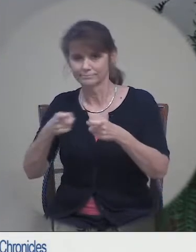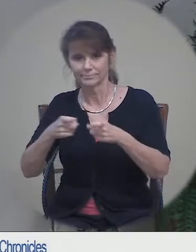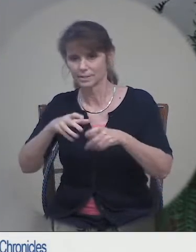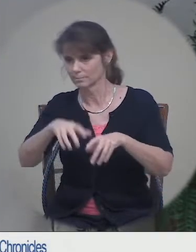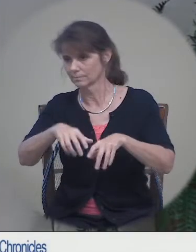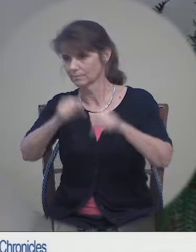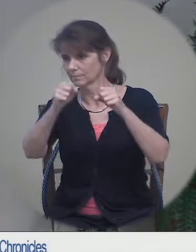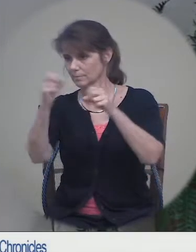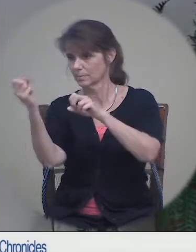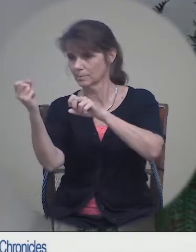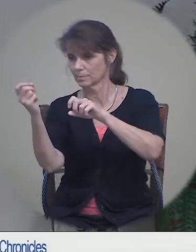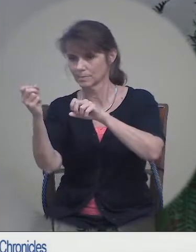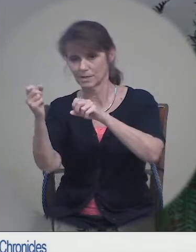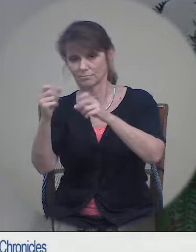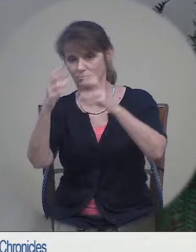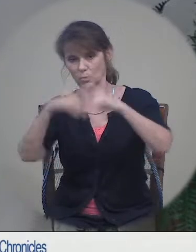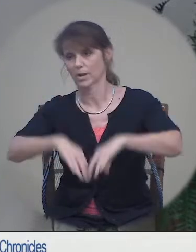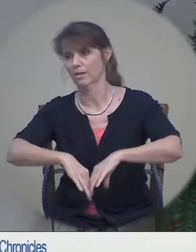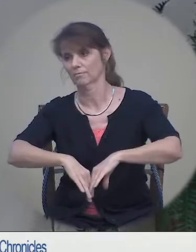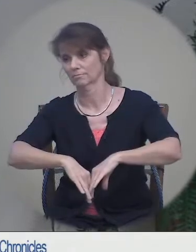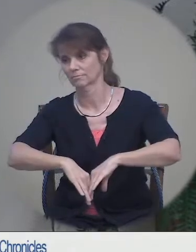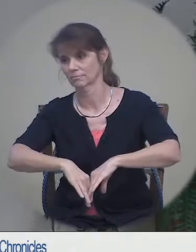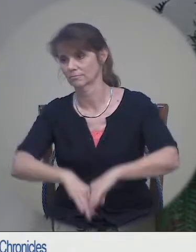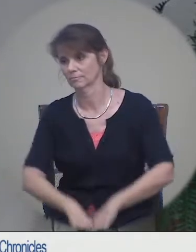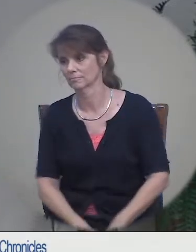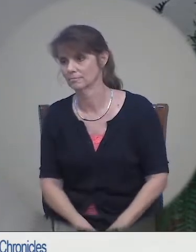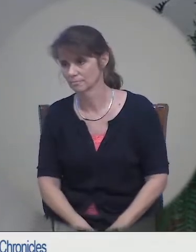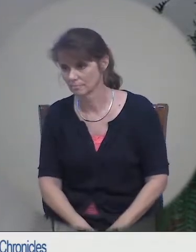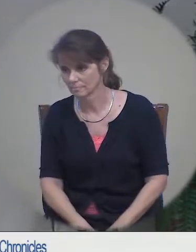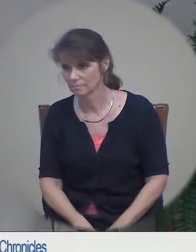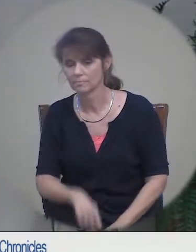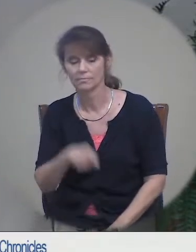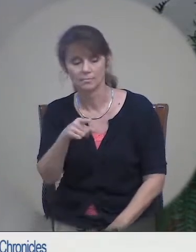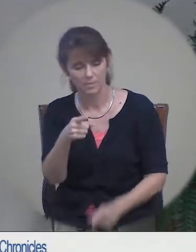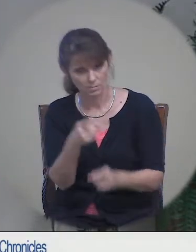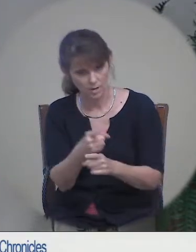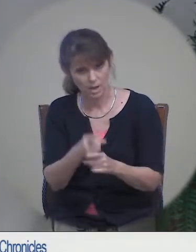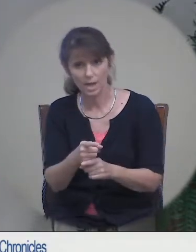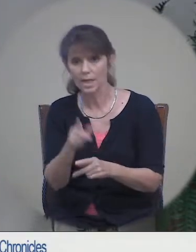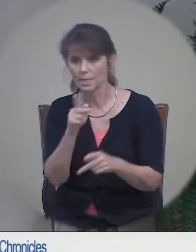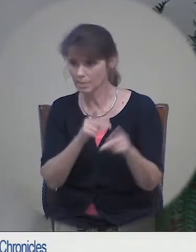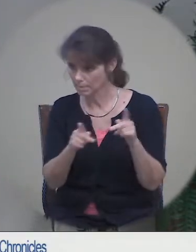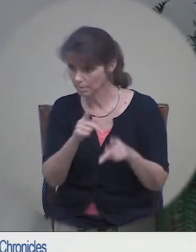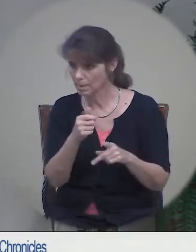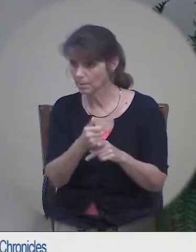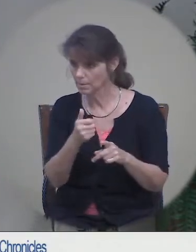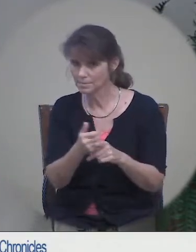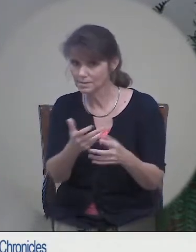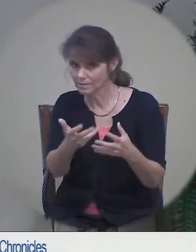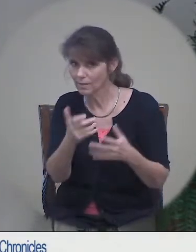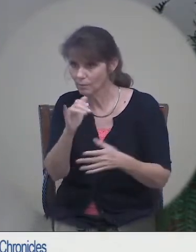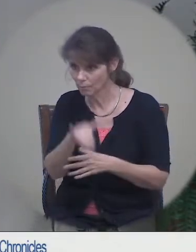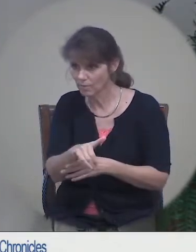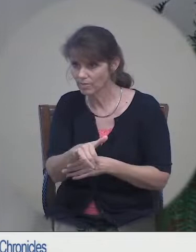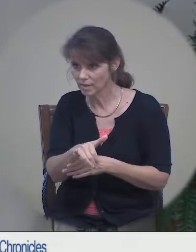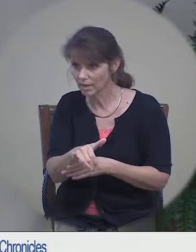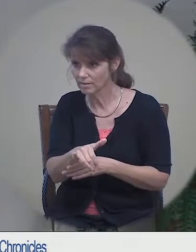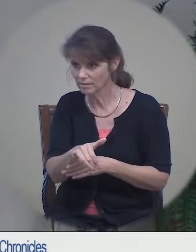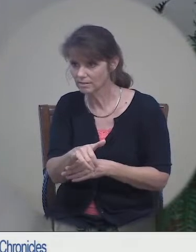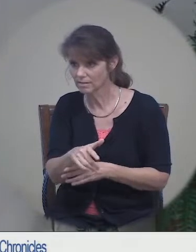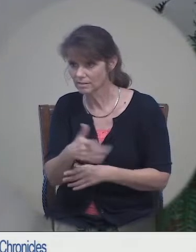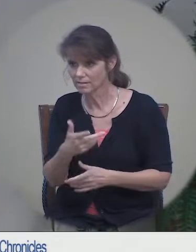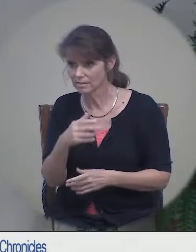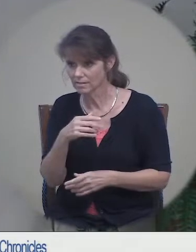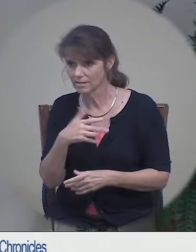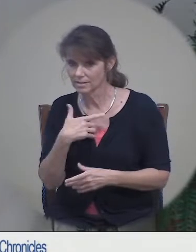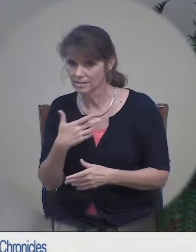The people. The people, after the Passover, they come together and worship God. It's not only King Hezekiah